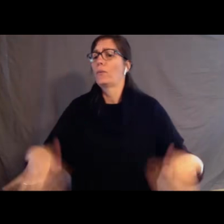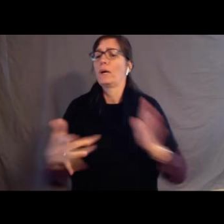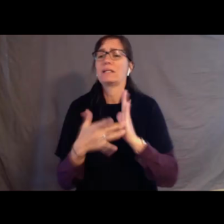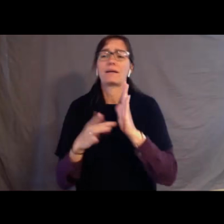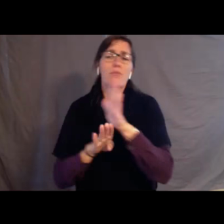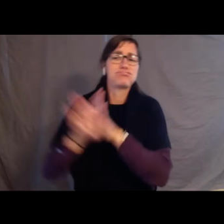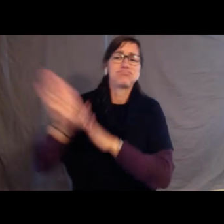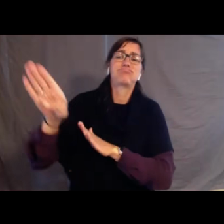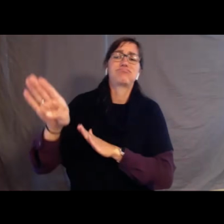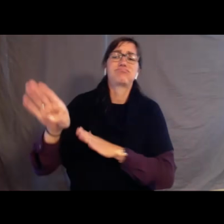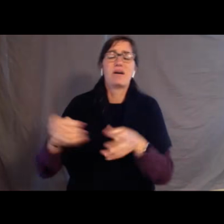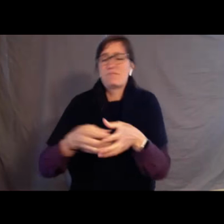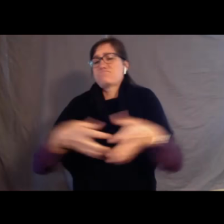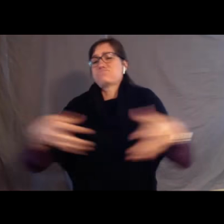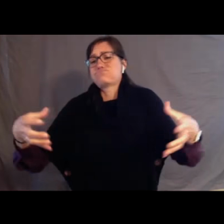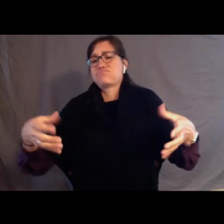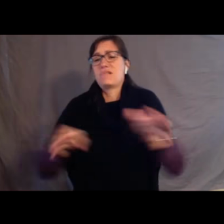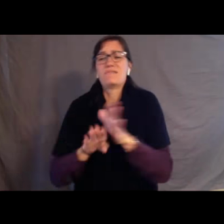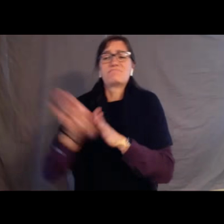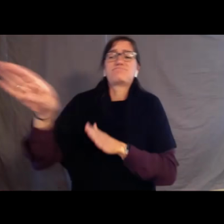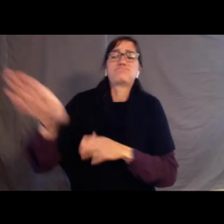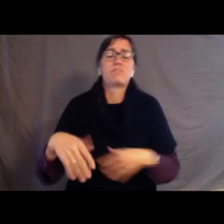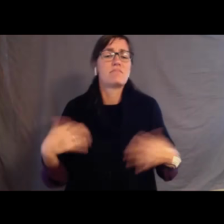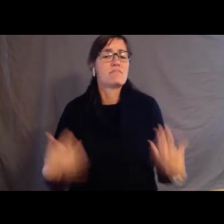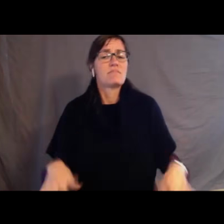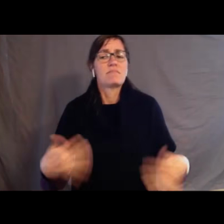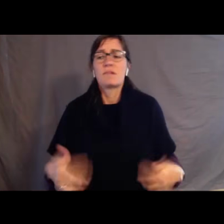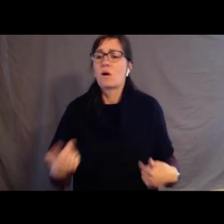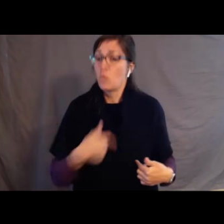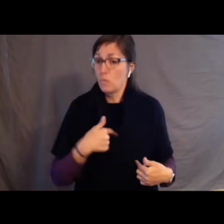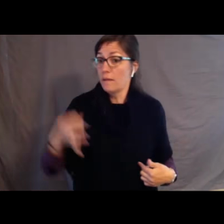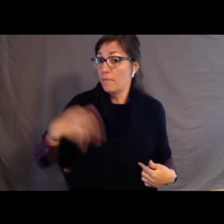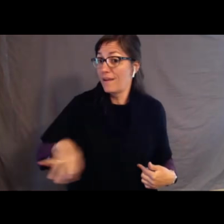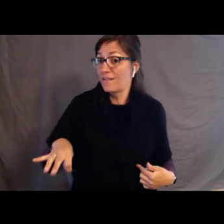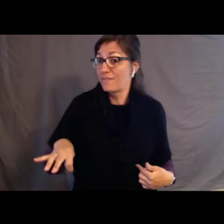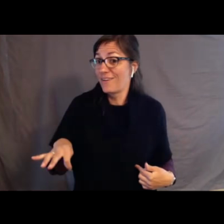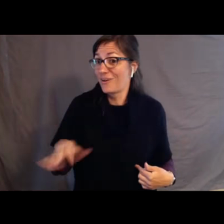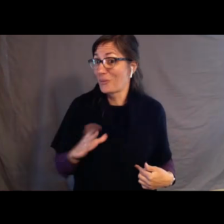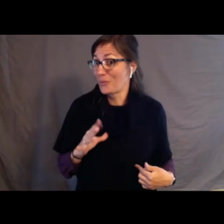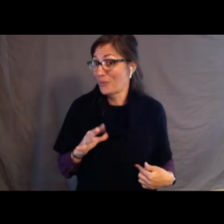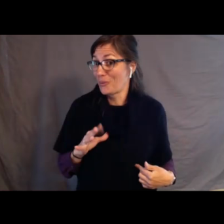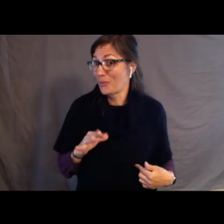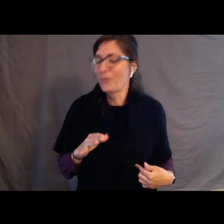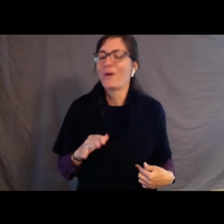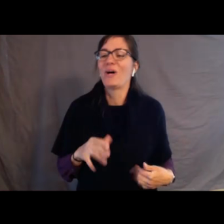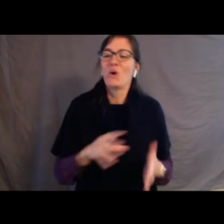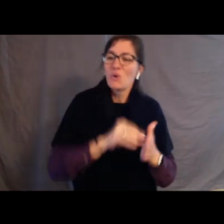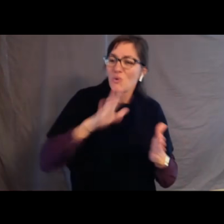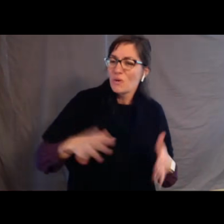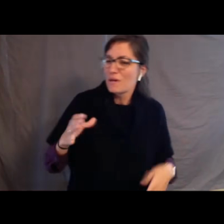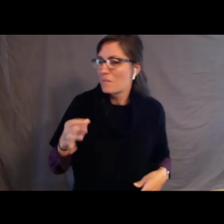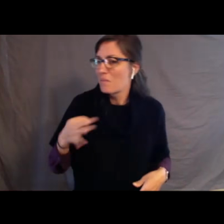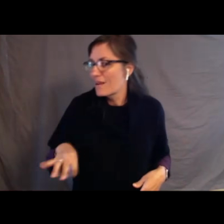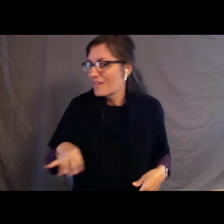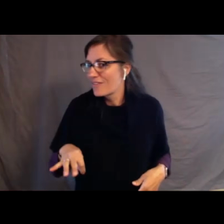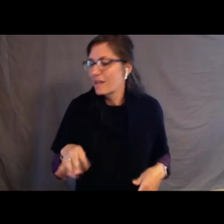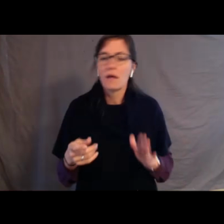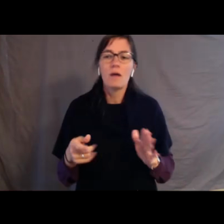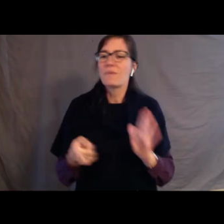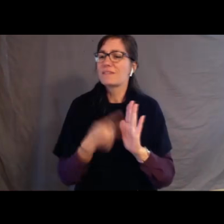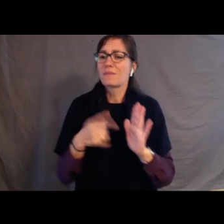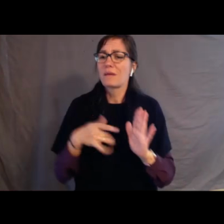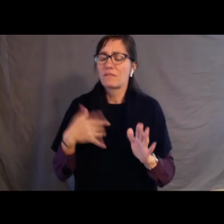It's wonderful, and our field has certainly benefited as well as students, but there are so many options out there. I find that